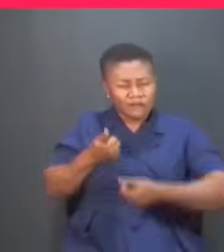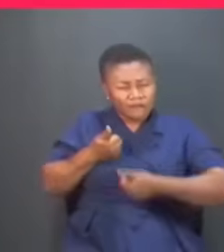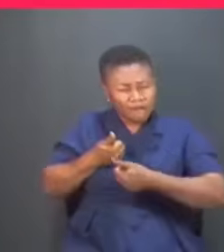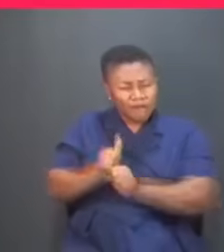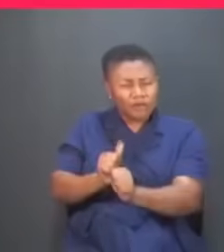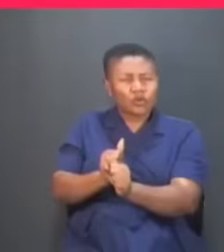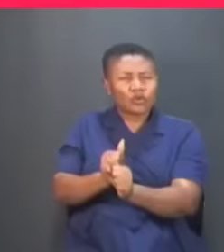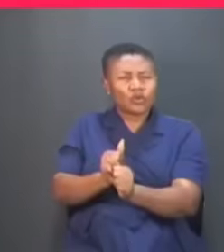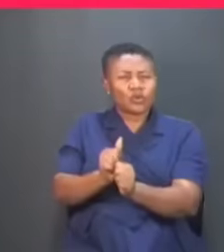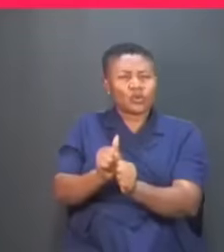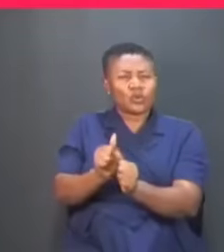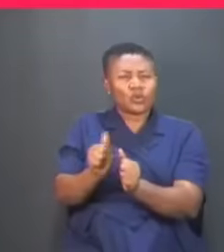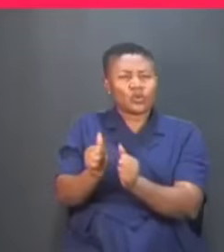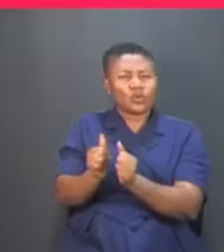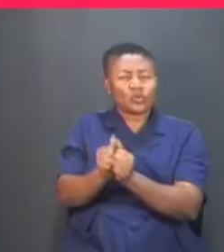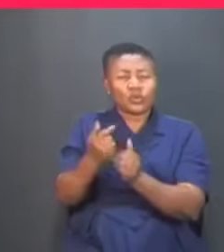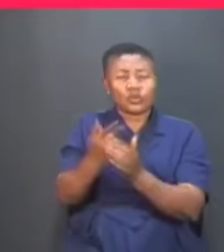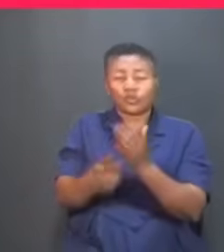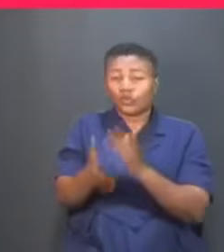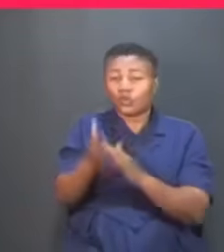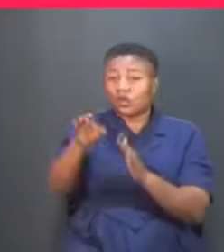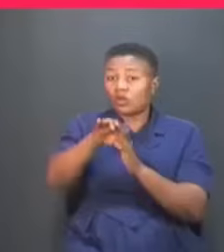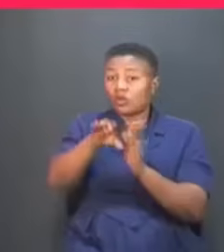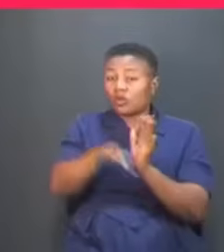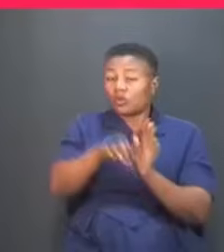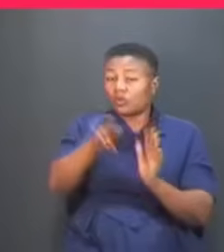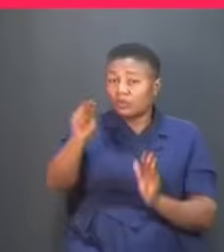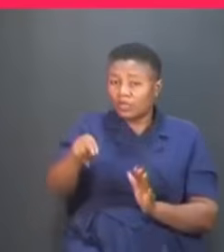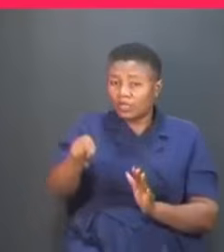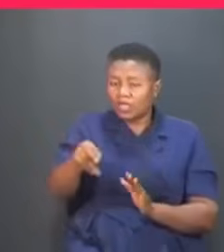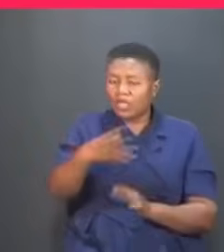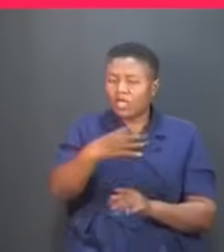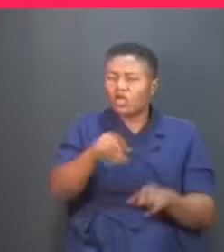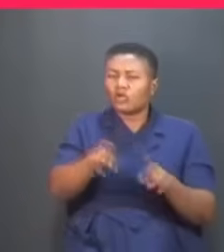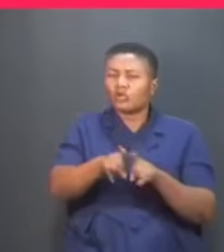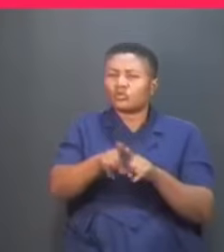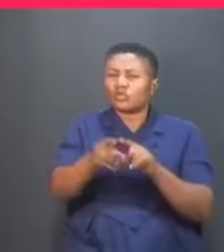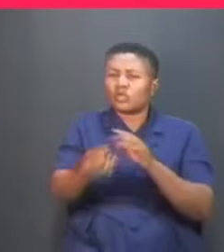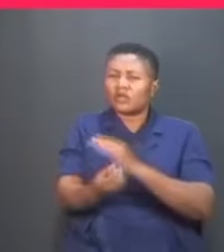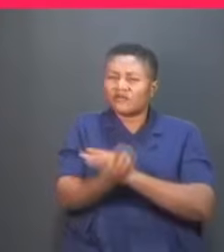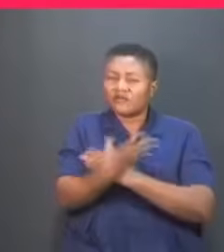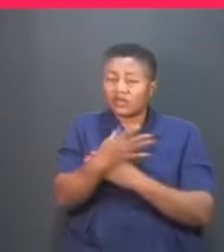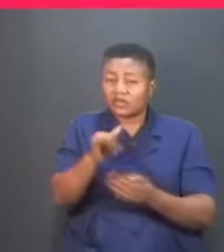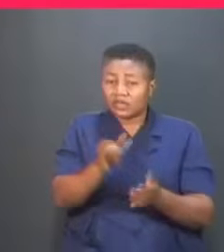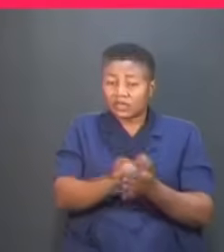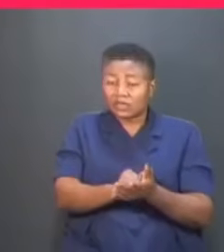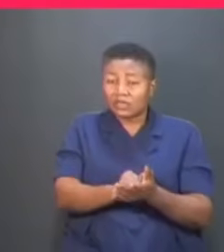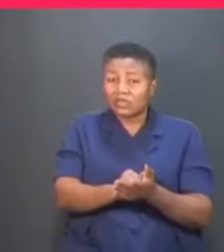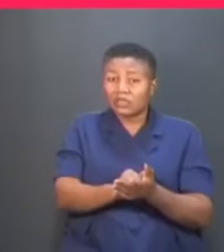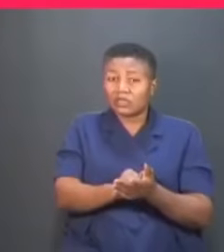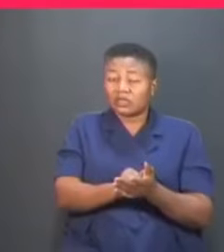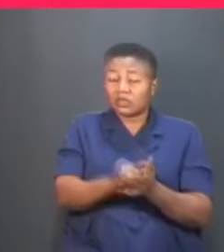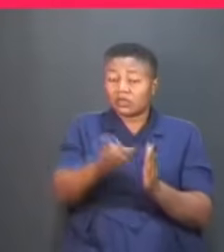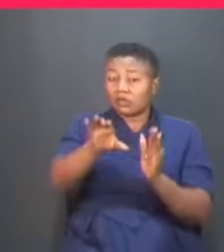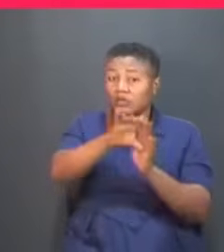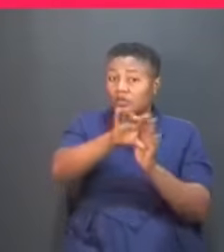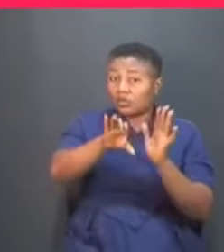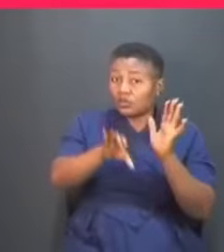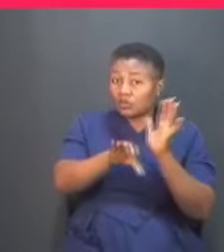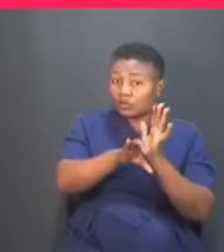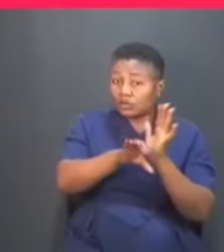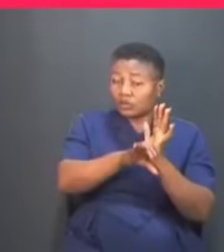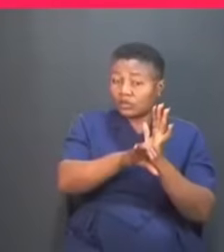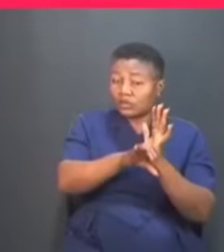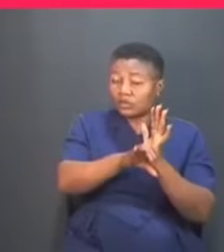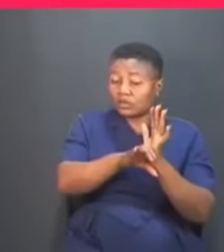constitutional requirements and unanimously advised that the Constitution of the Republic of Ghana Amendment